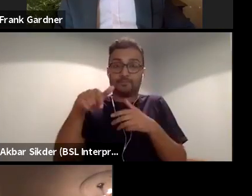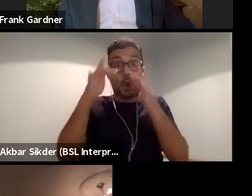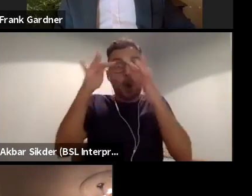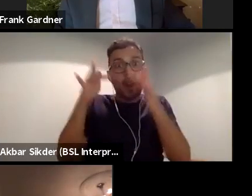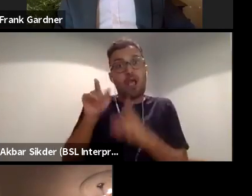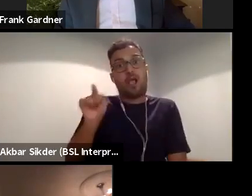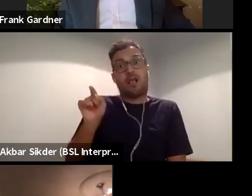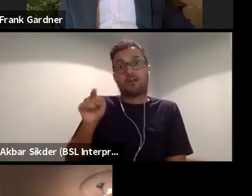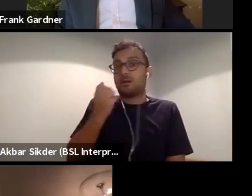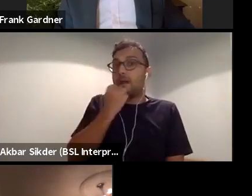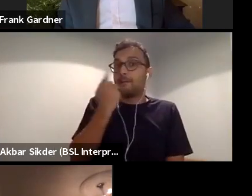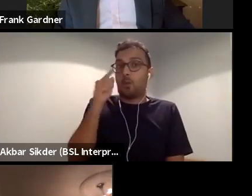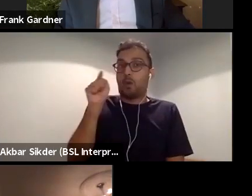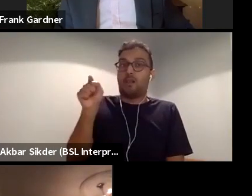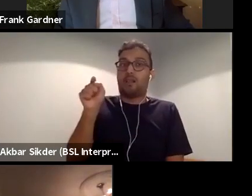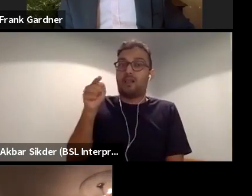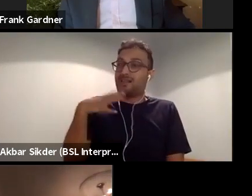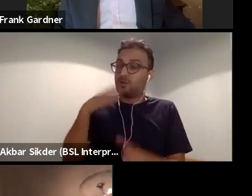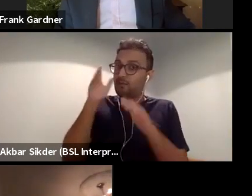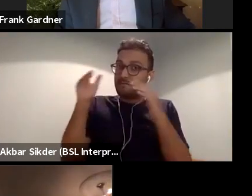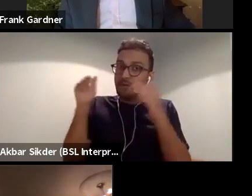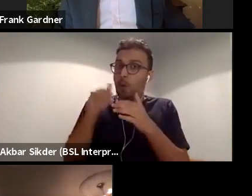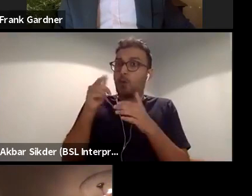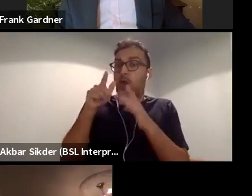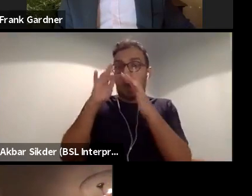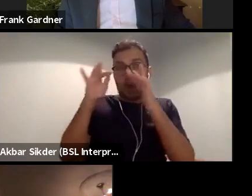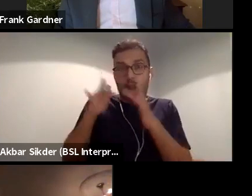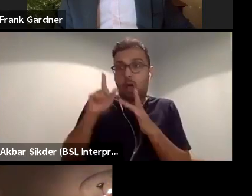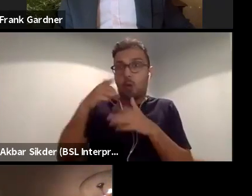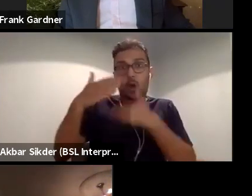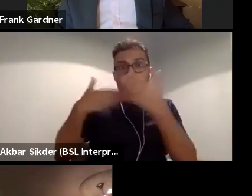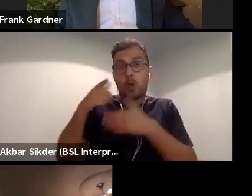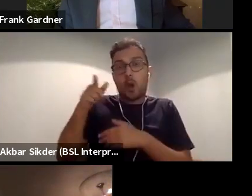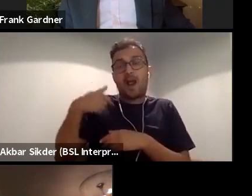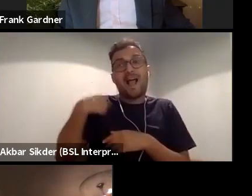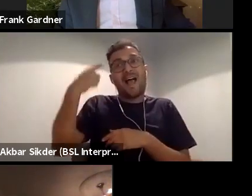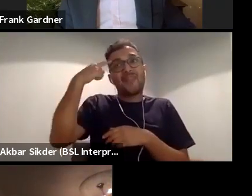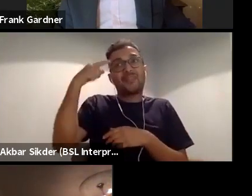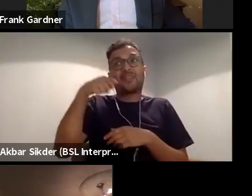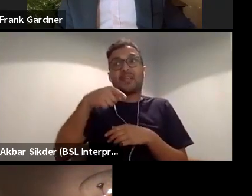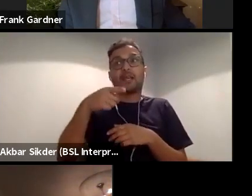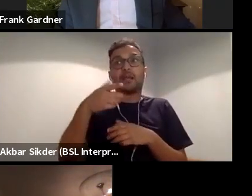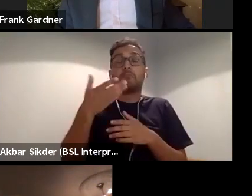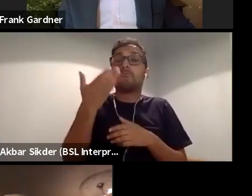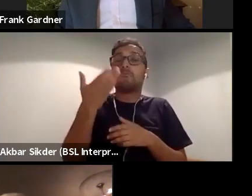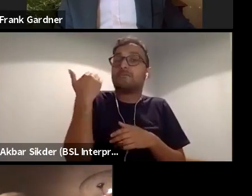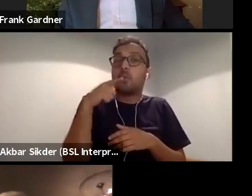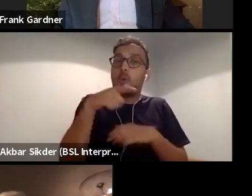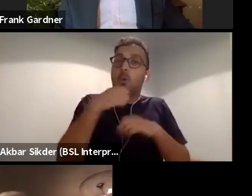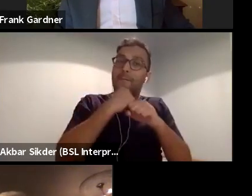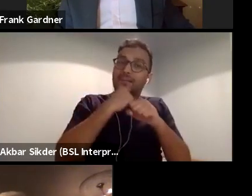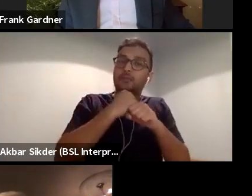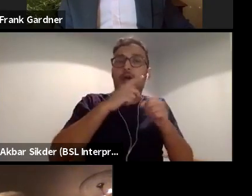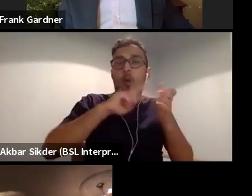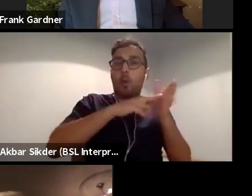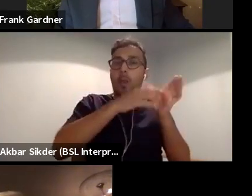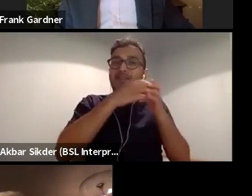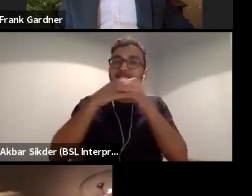online. And I think media organizations are doing a much better job than they were in terms of sifting